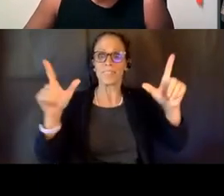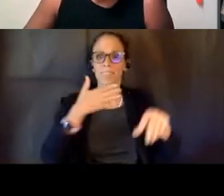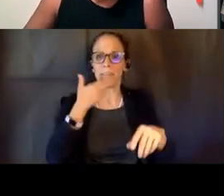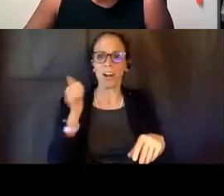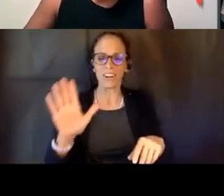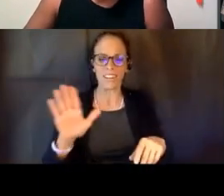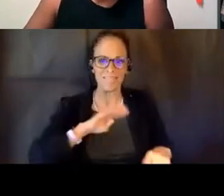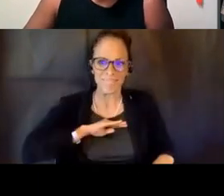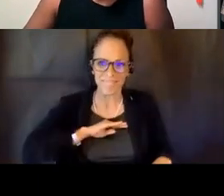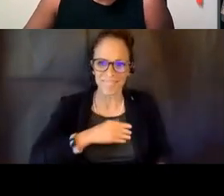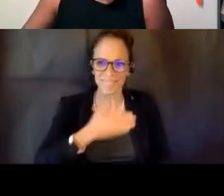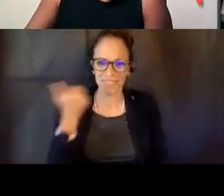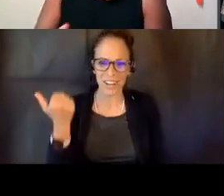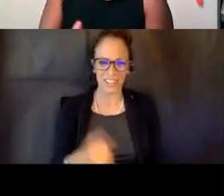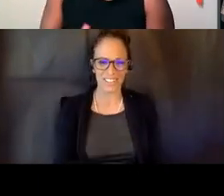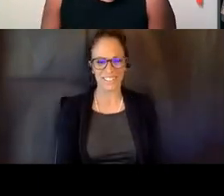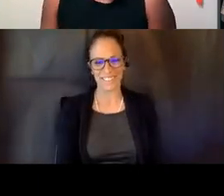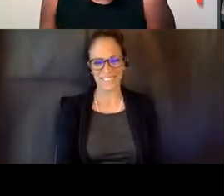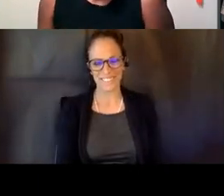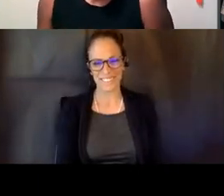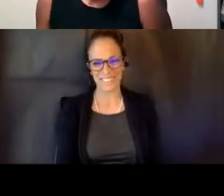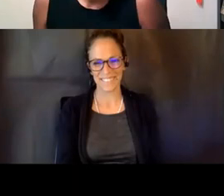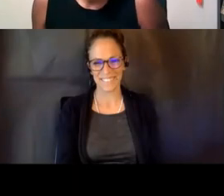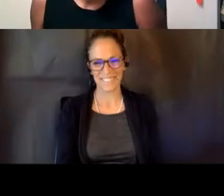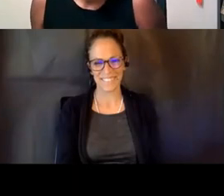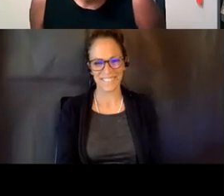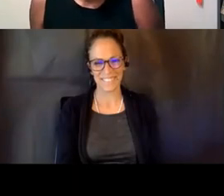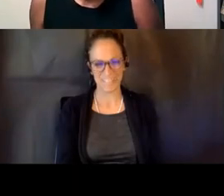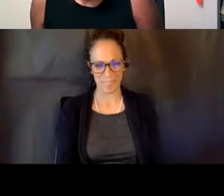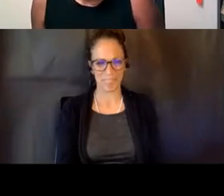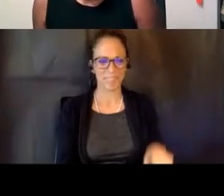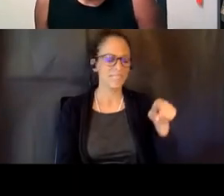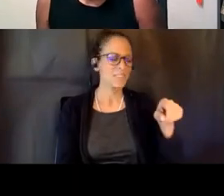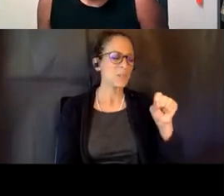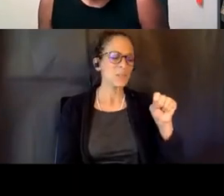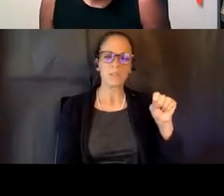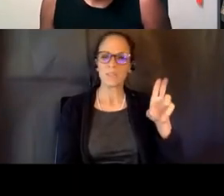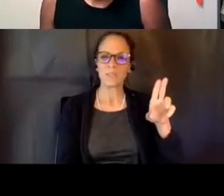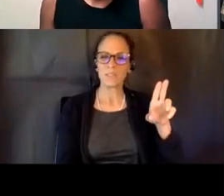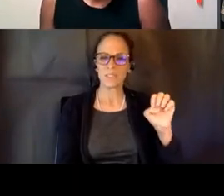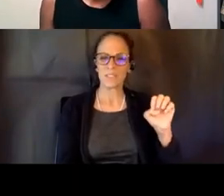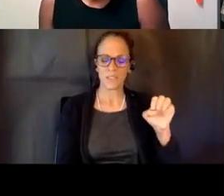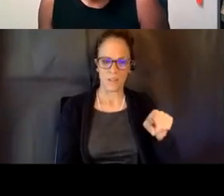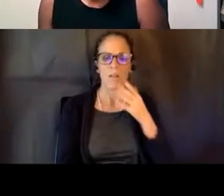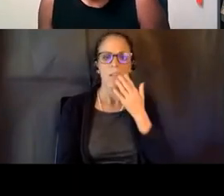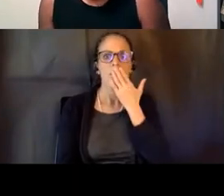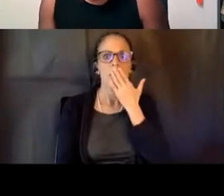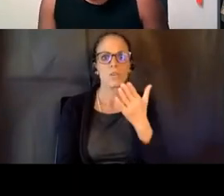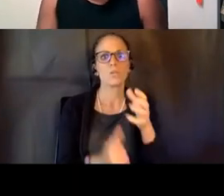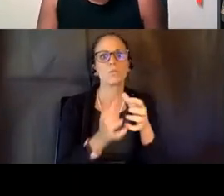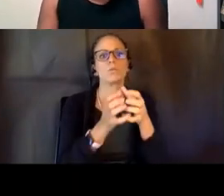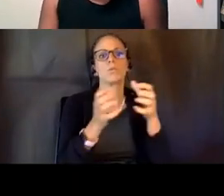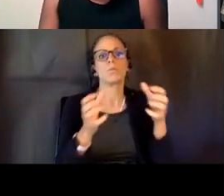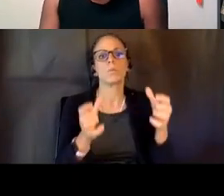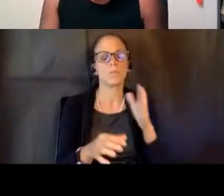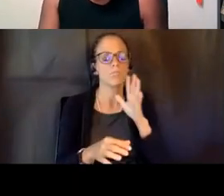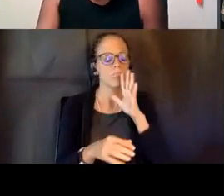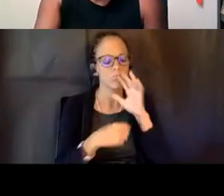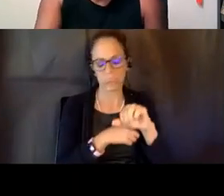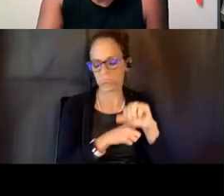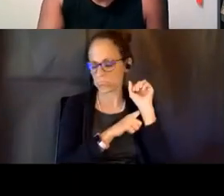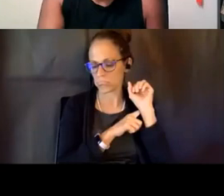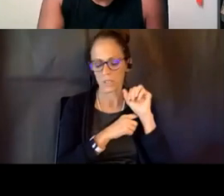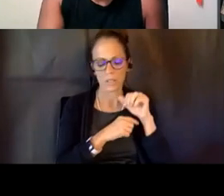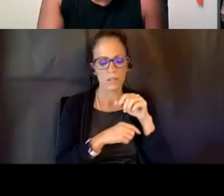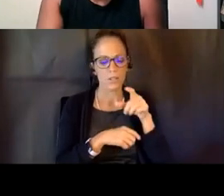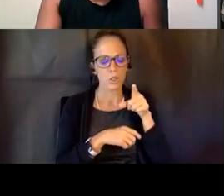yes. Yes, thank you so much, Dr. Finney. That was incredible. And you've literally hit on almost every